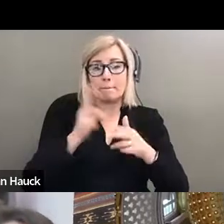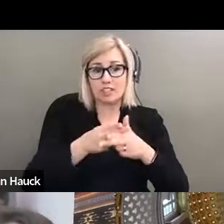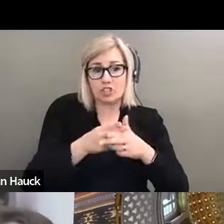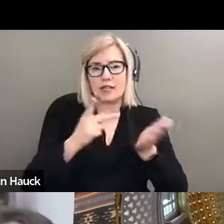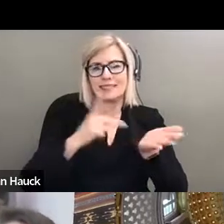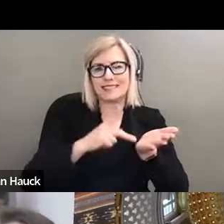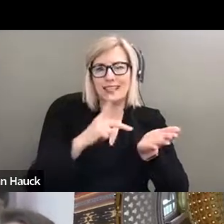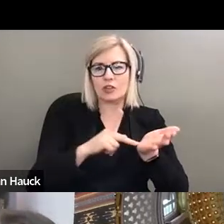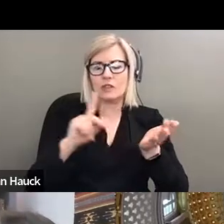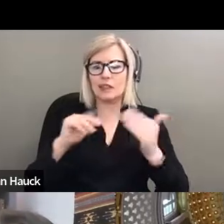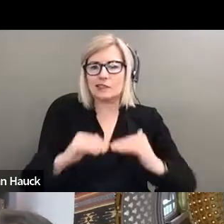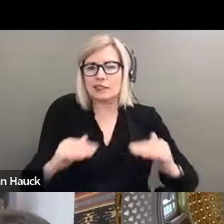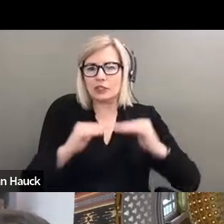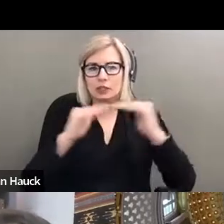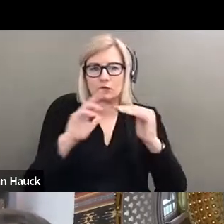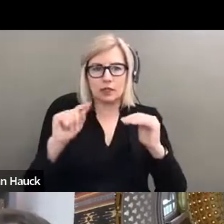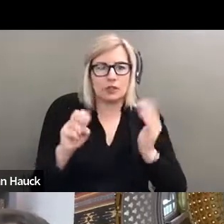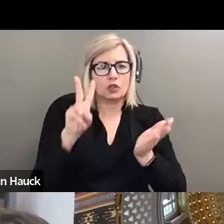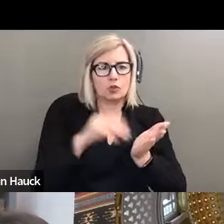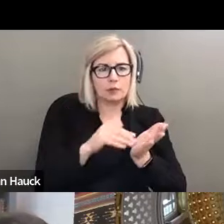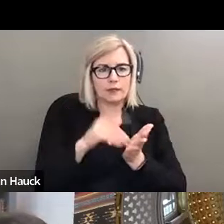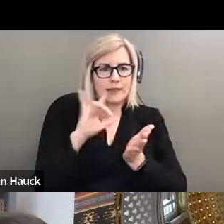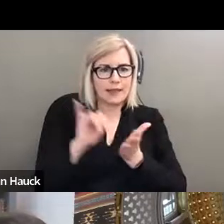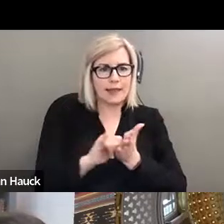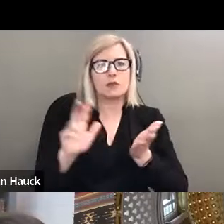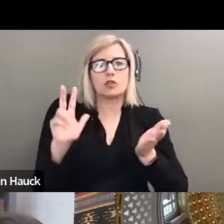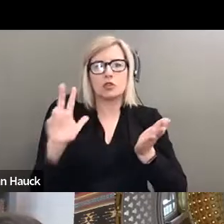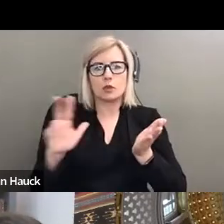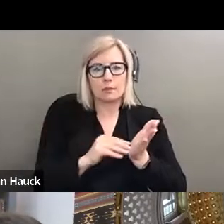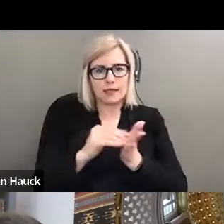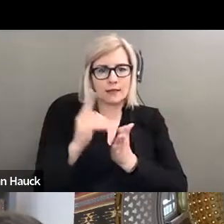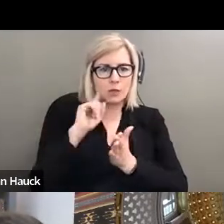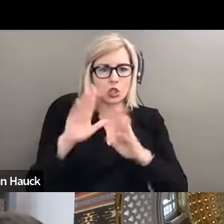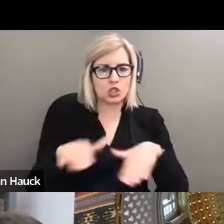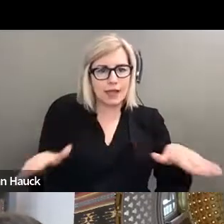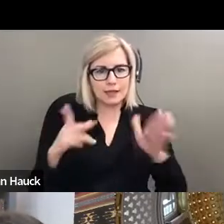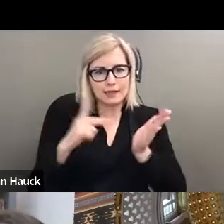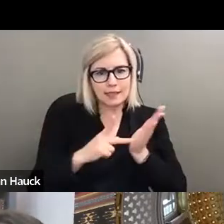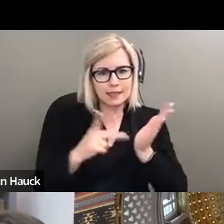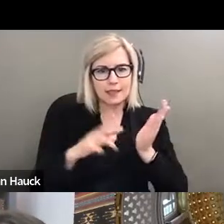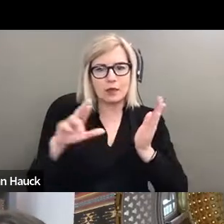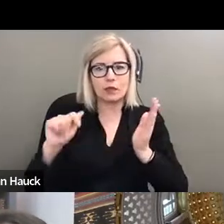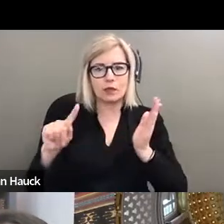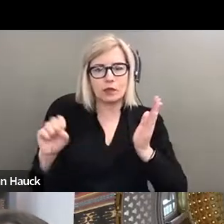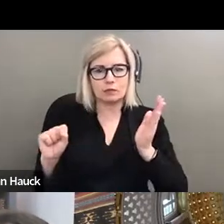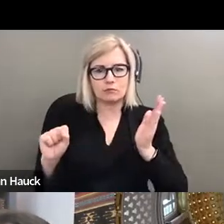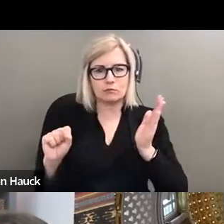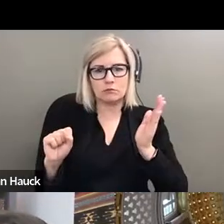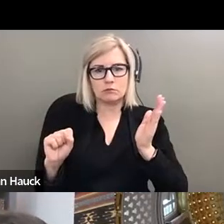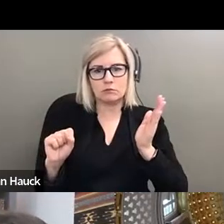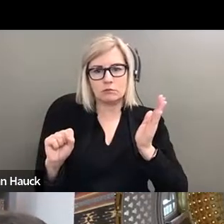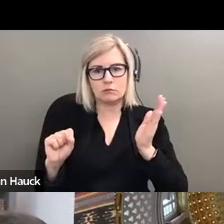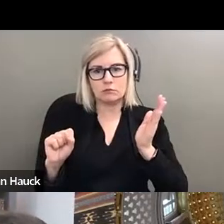psychiatric tiered rates. There's $2 million for that. There's $3 million for child psychiatric rates. So